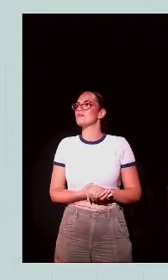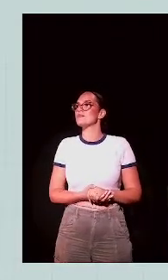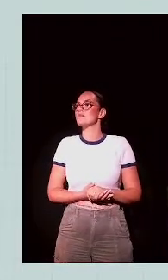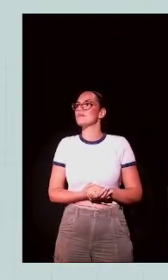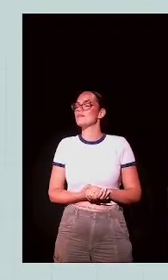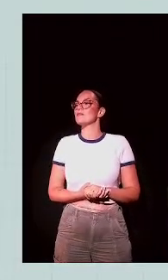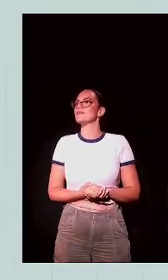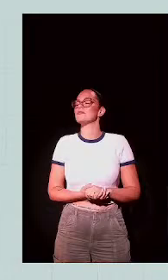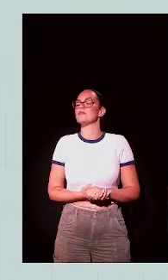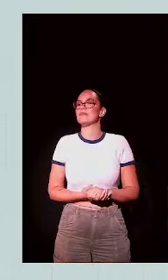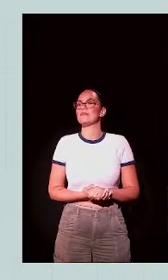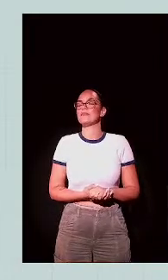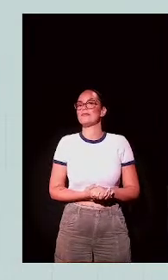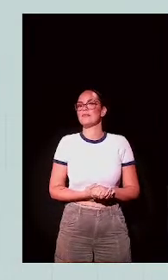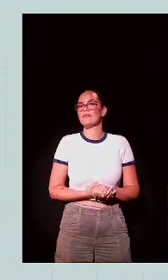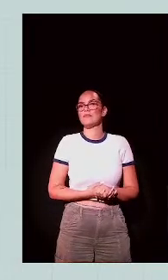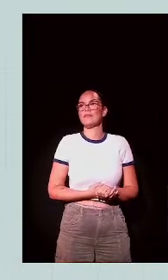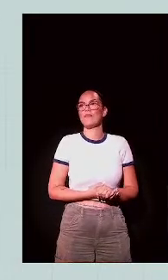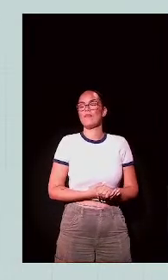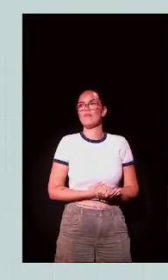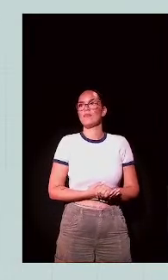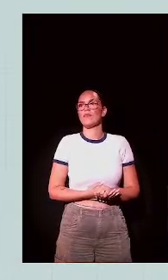And then we'll get going.